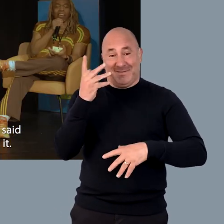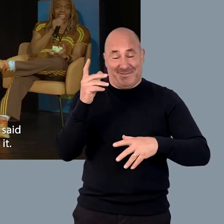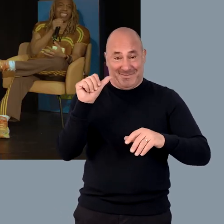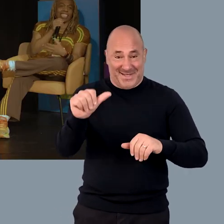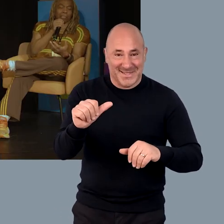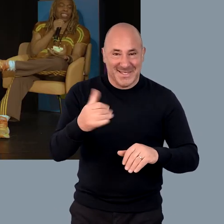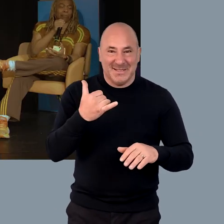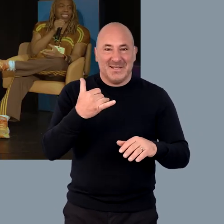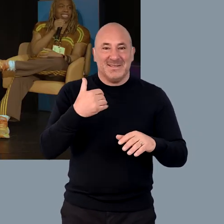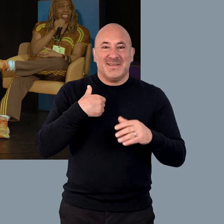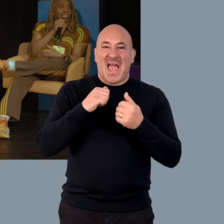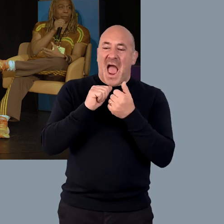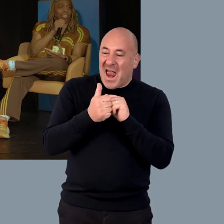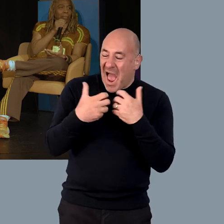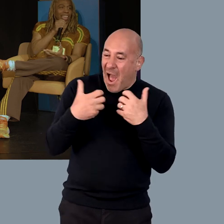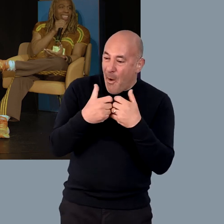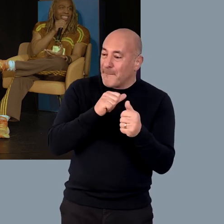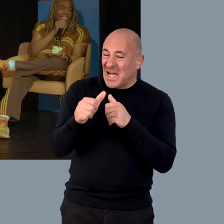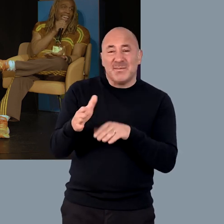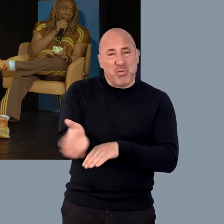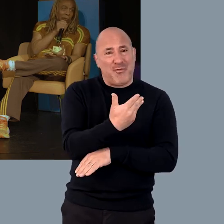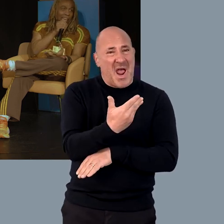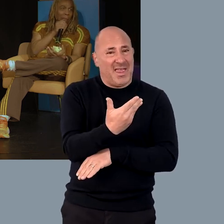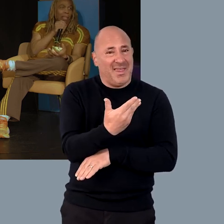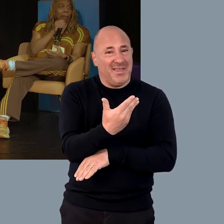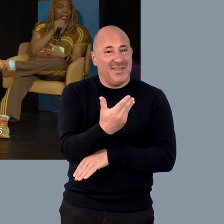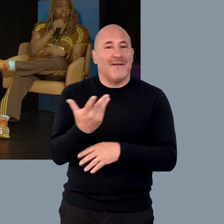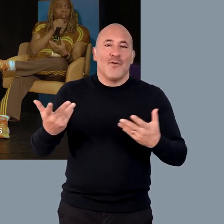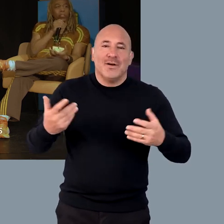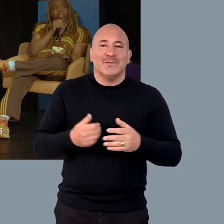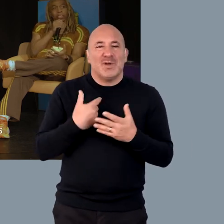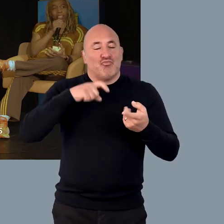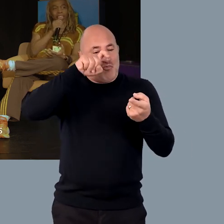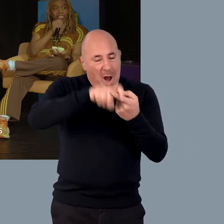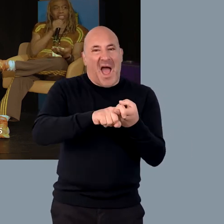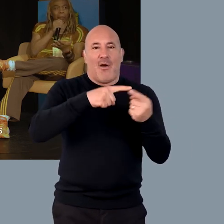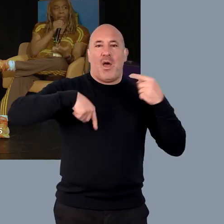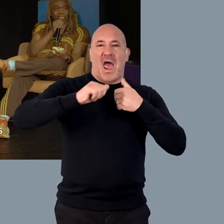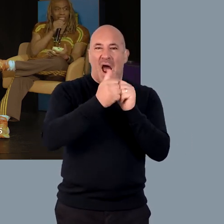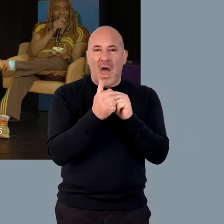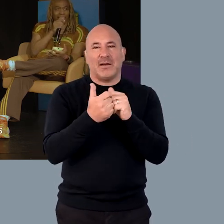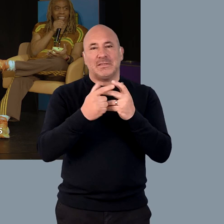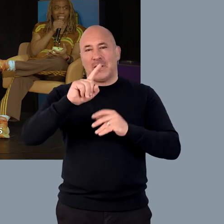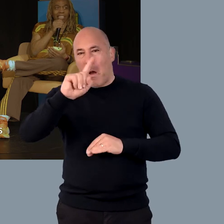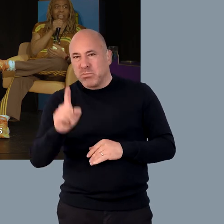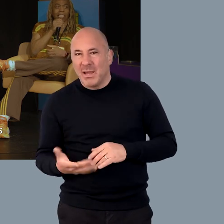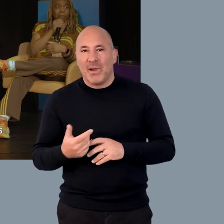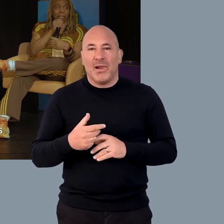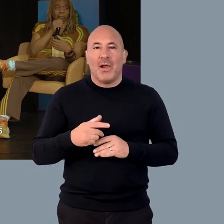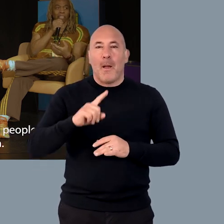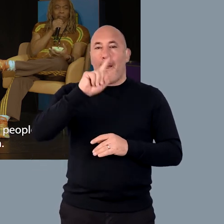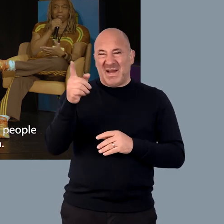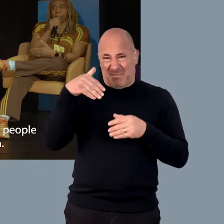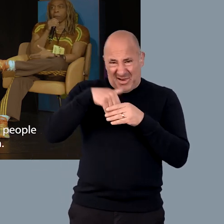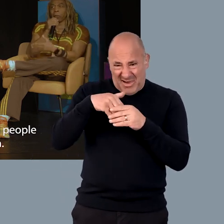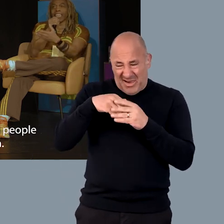we got it like sometimes it's the way to be an ally is to get out the way but of course we rely so much on allies and and